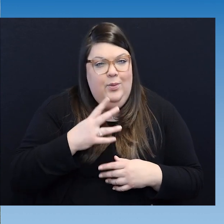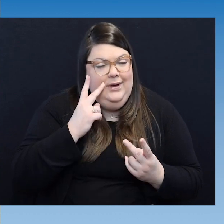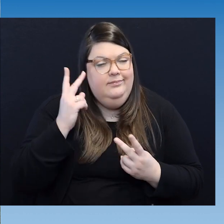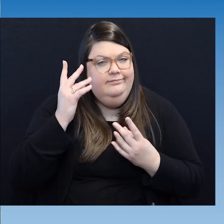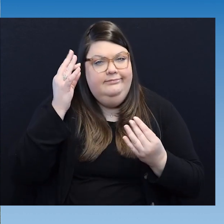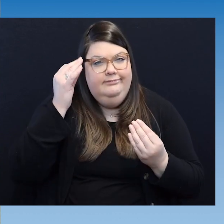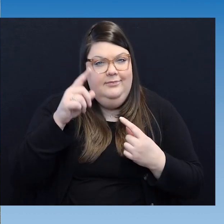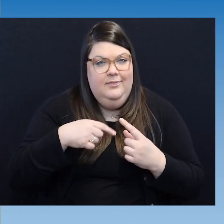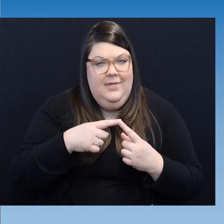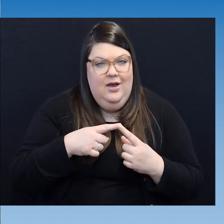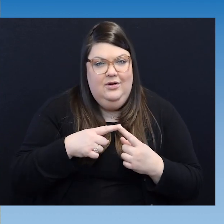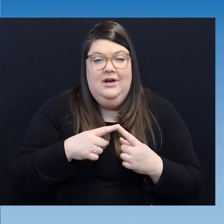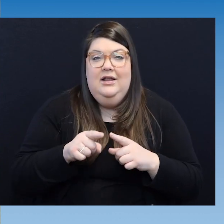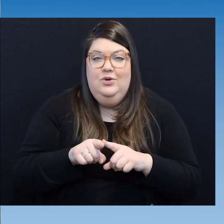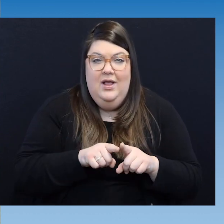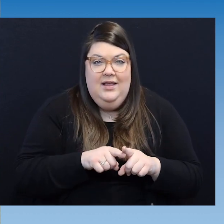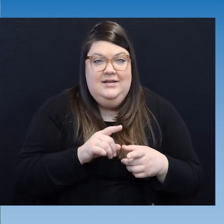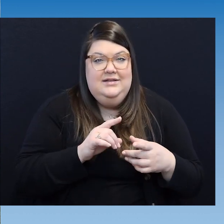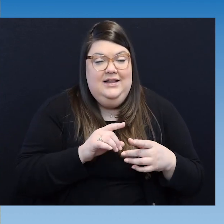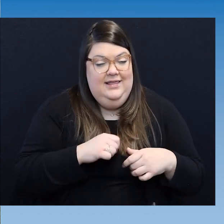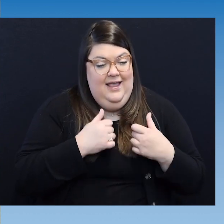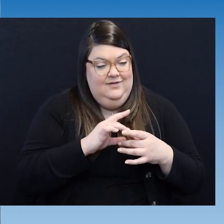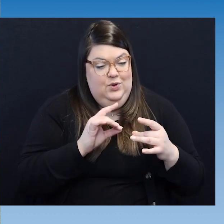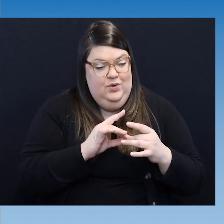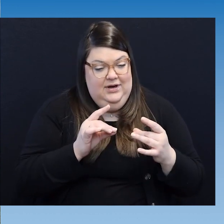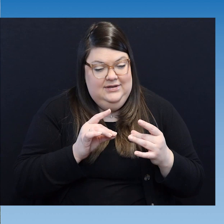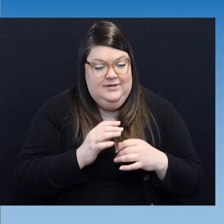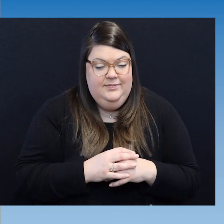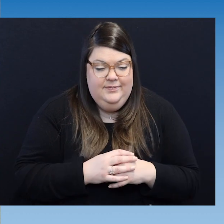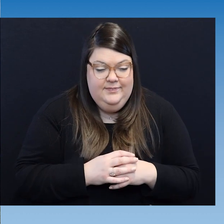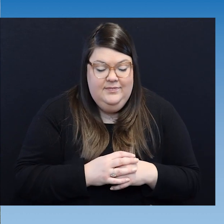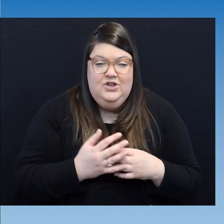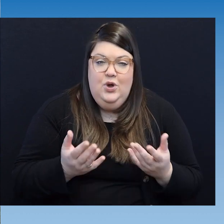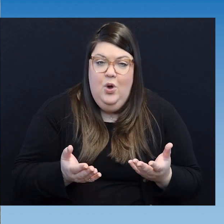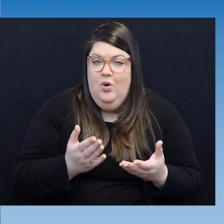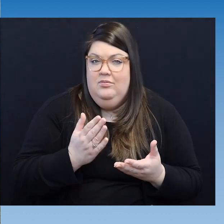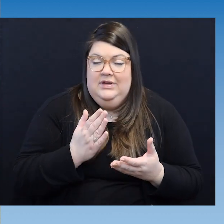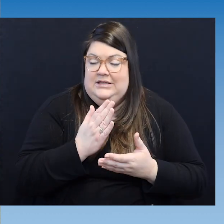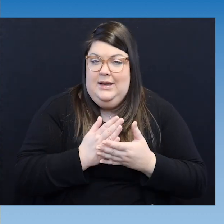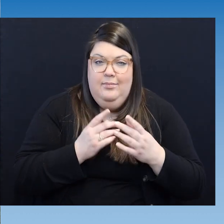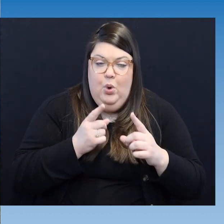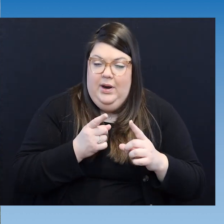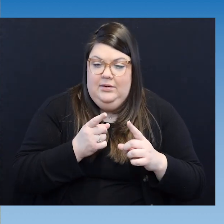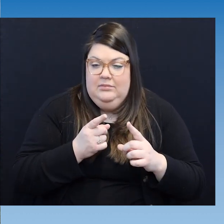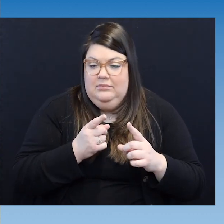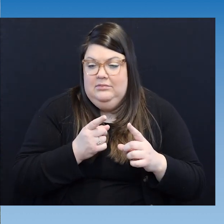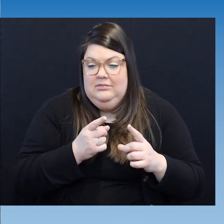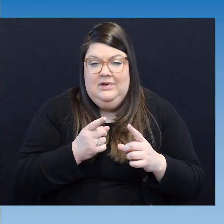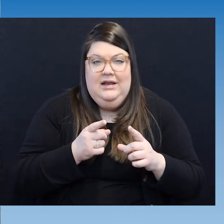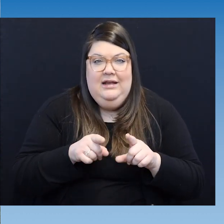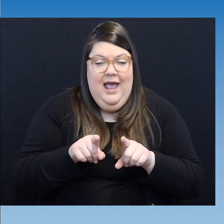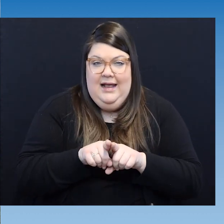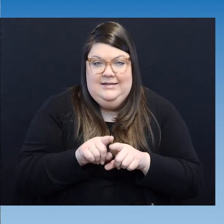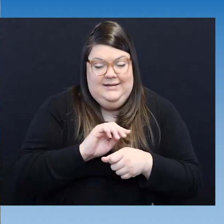on, as well as the life stories. And so at some point, right as the pandemic